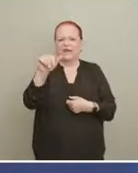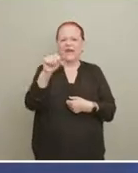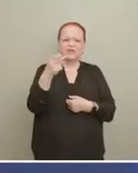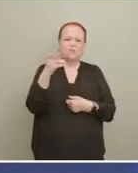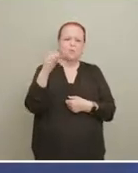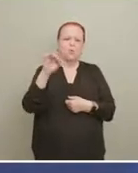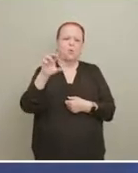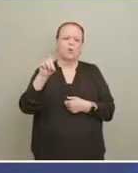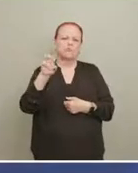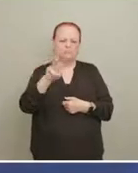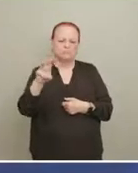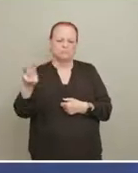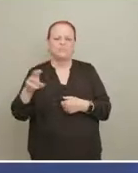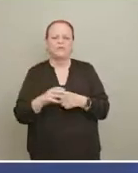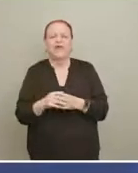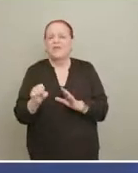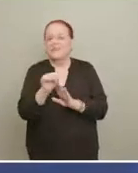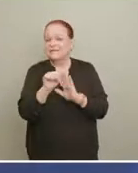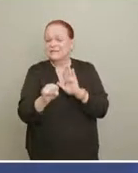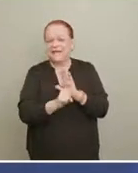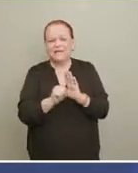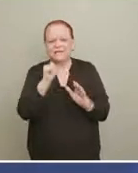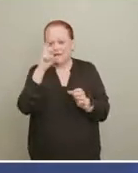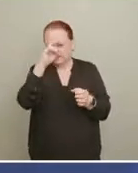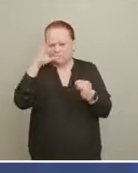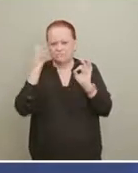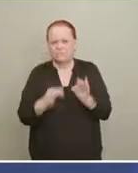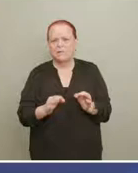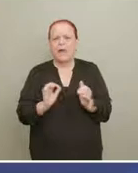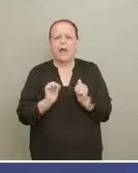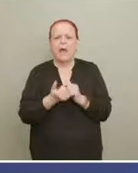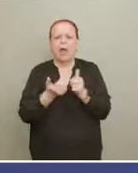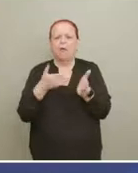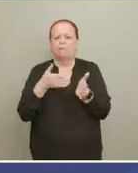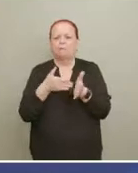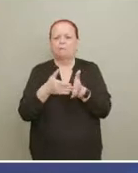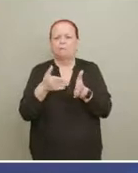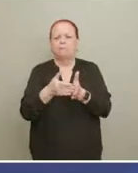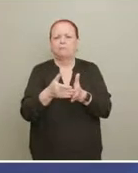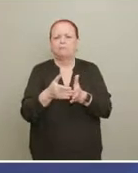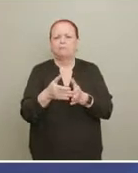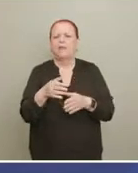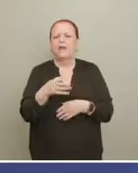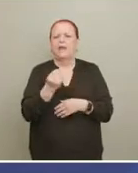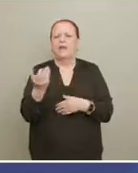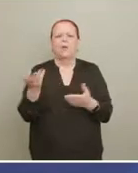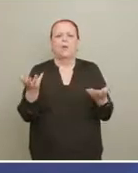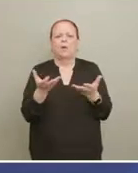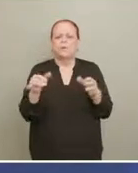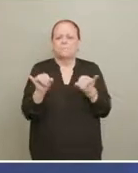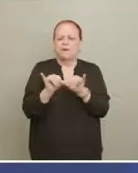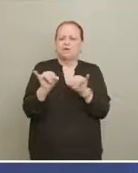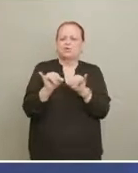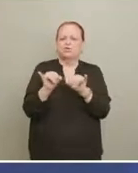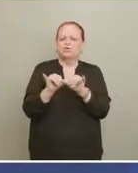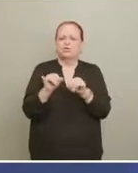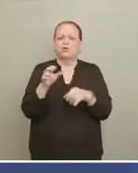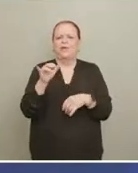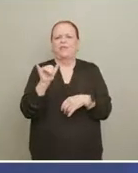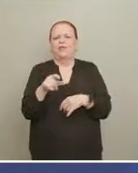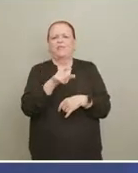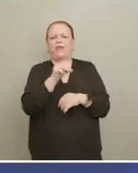The state is has not settled on how frequently and what are the measures that the state will put on the